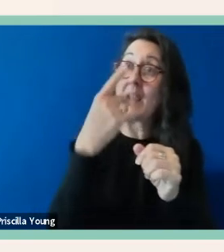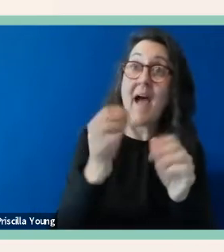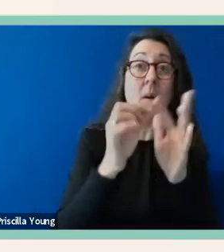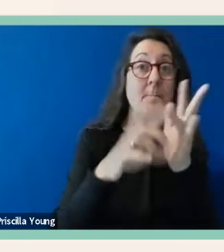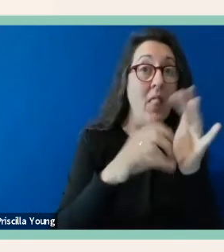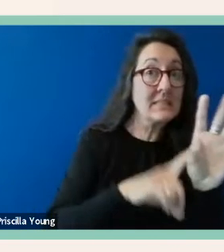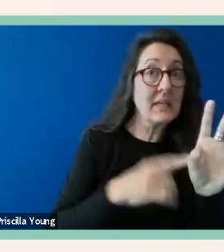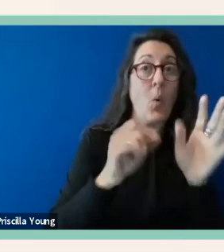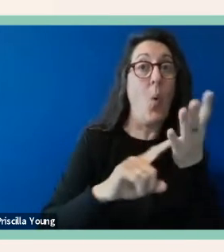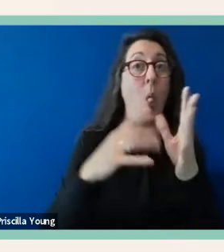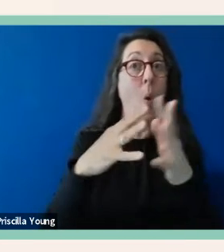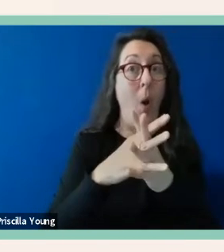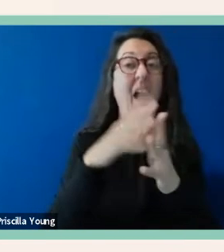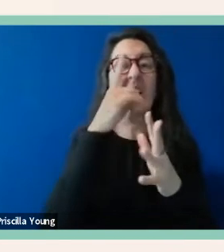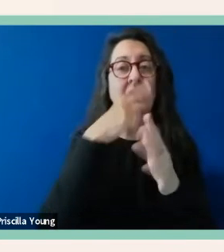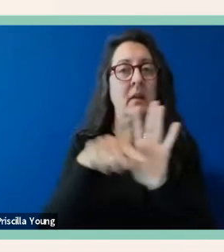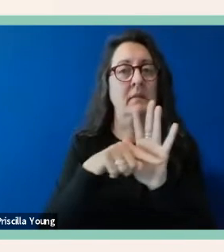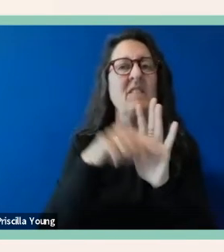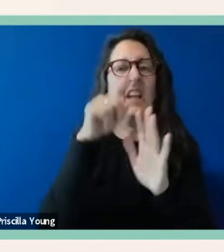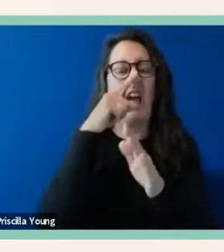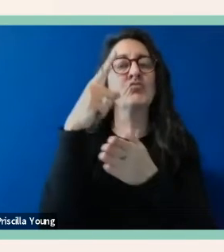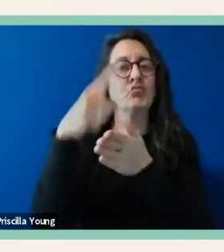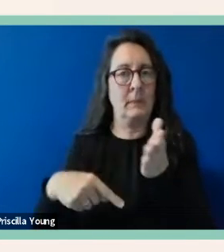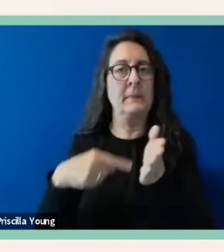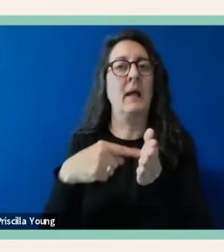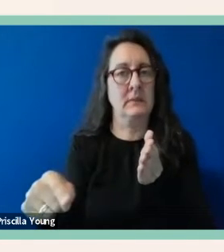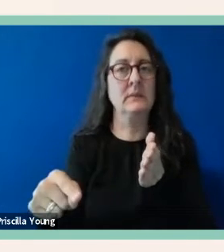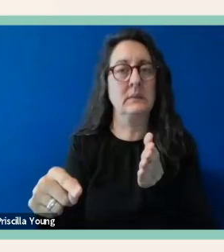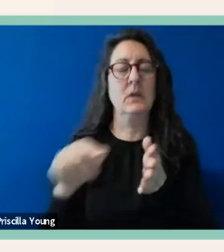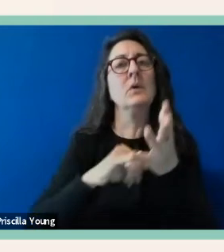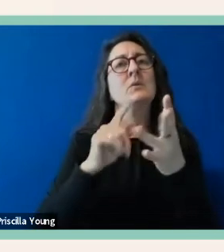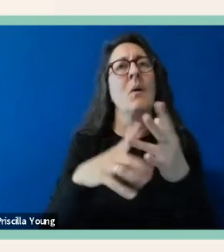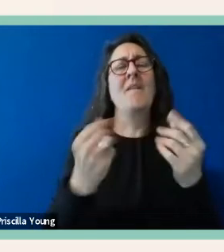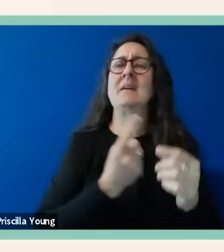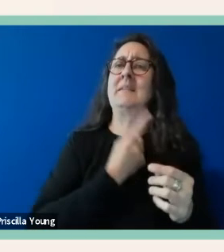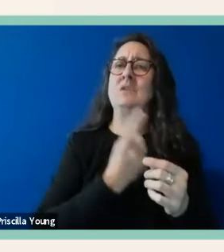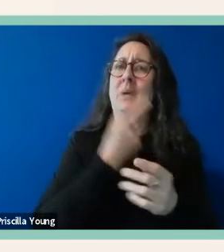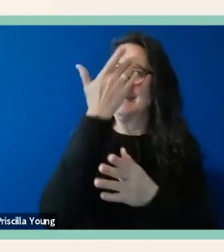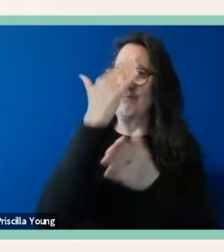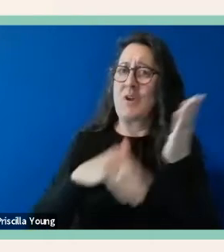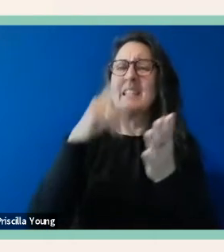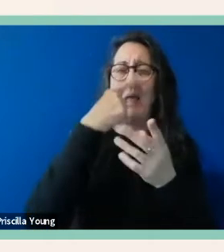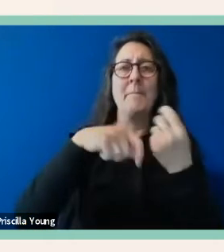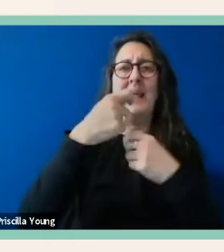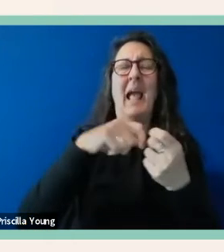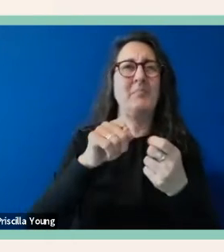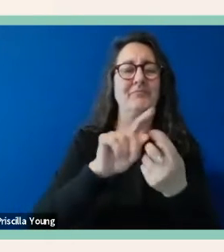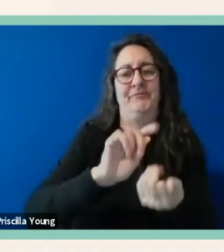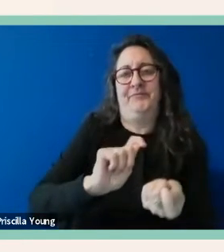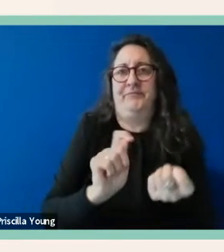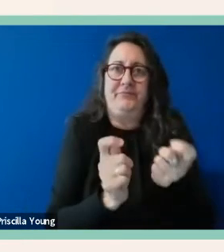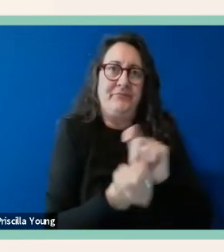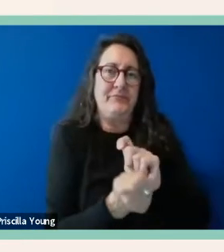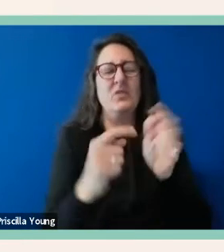actually discriminate, right? So those individual experiences that we have can get translated into structural